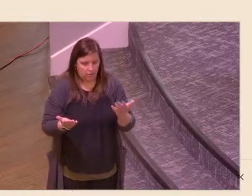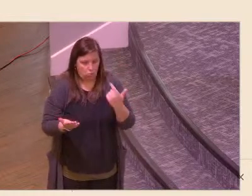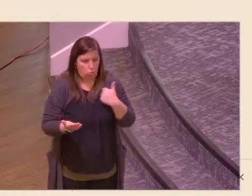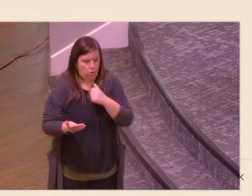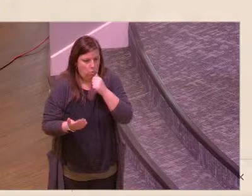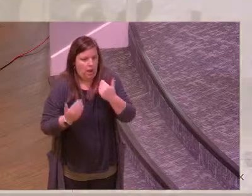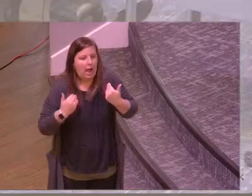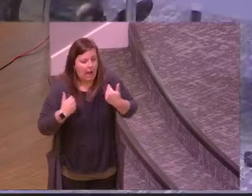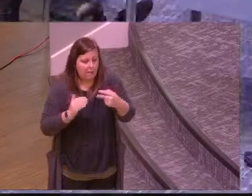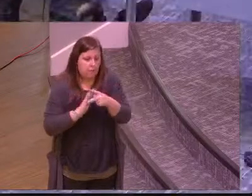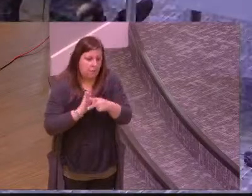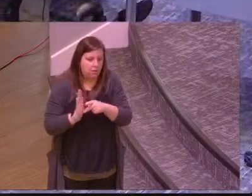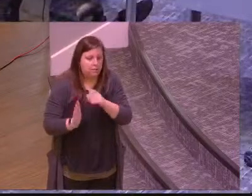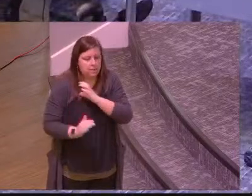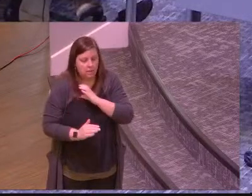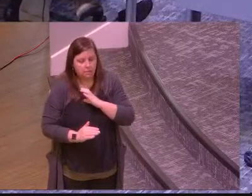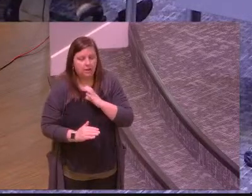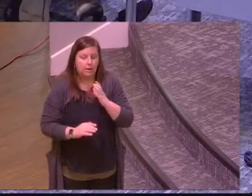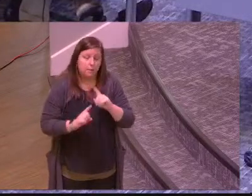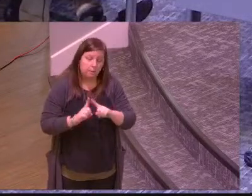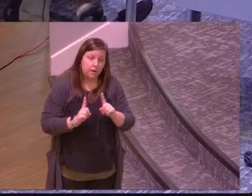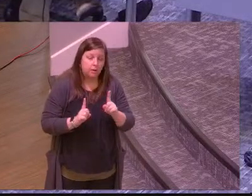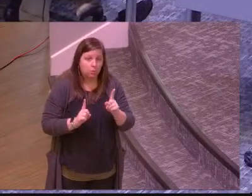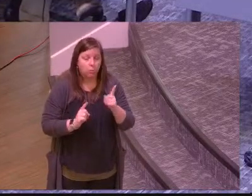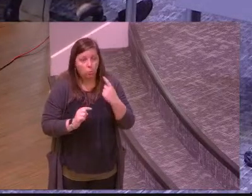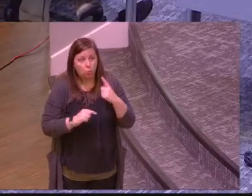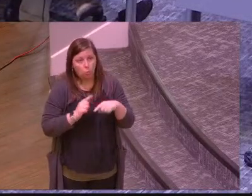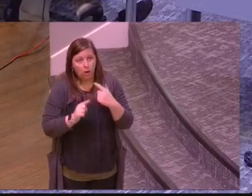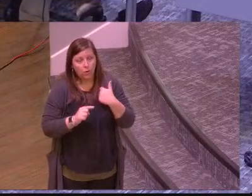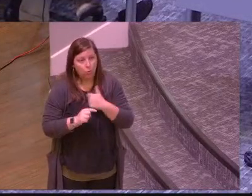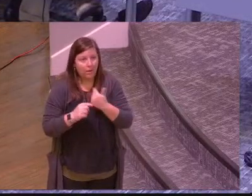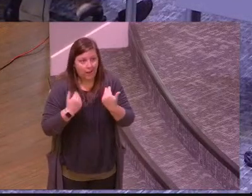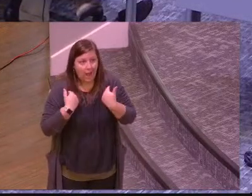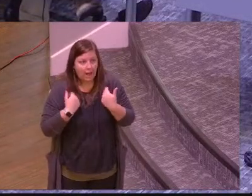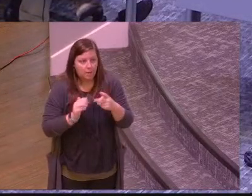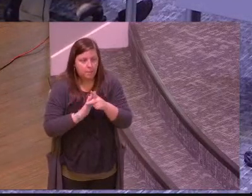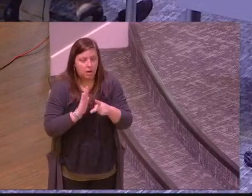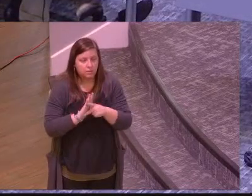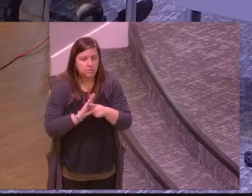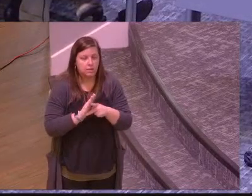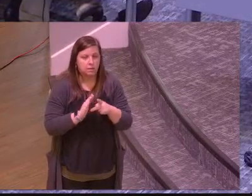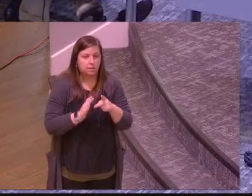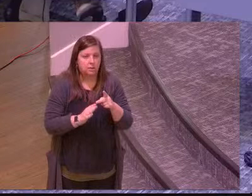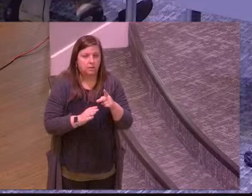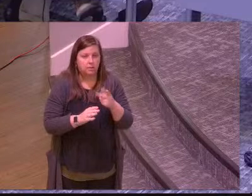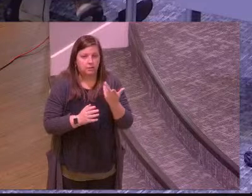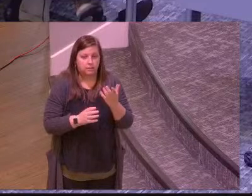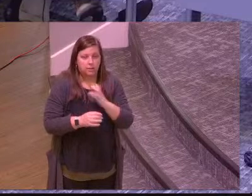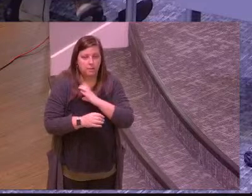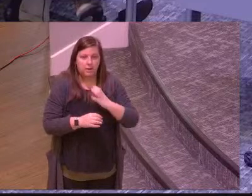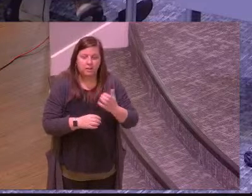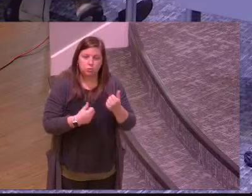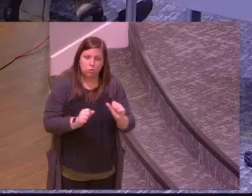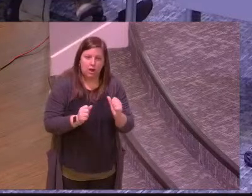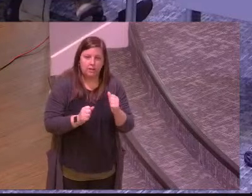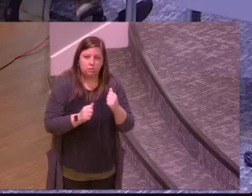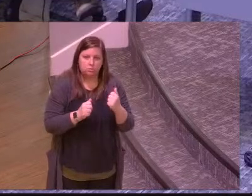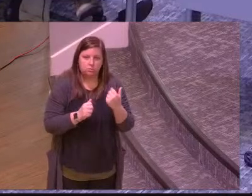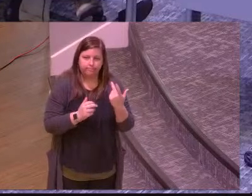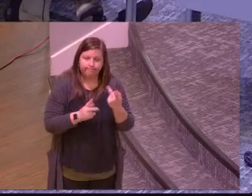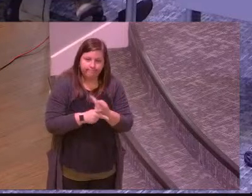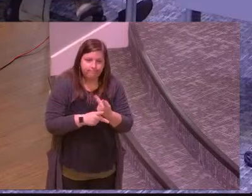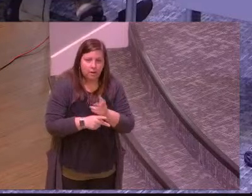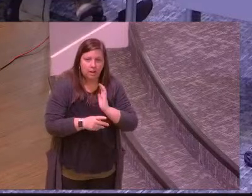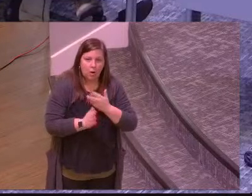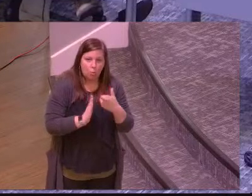but even when we did have one, just sort of trying to figure out our role in like the establishment and the collaboration of policy, and that there may be